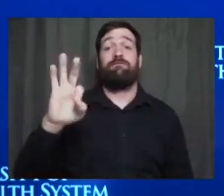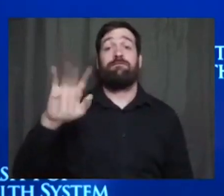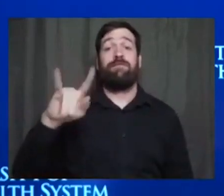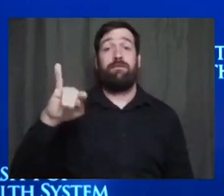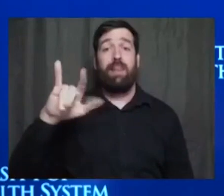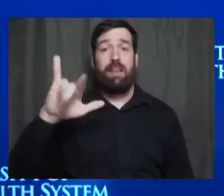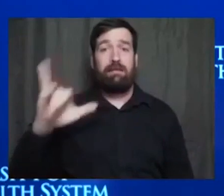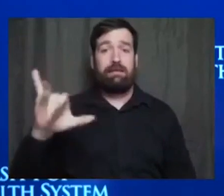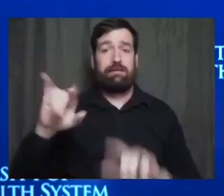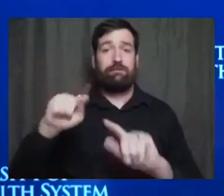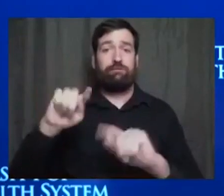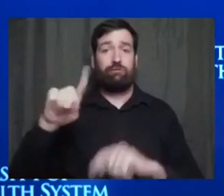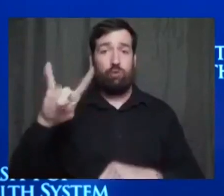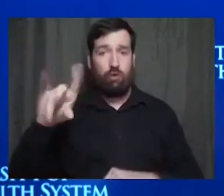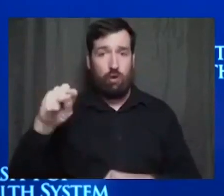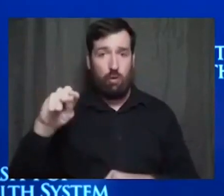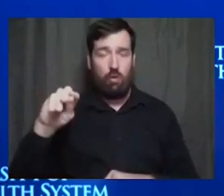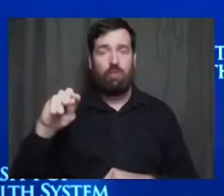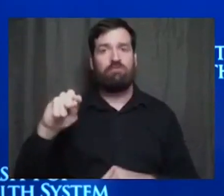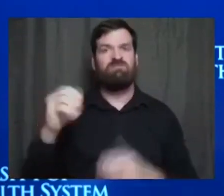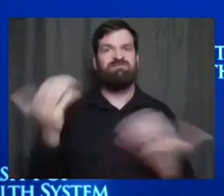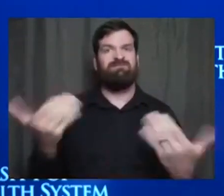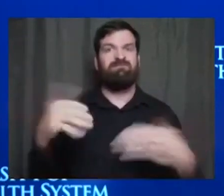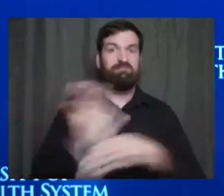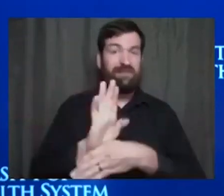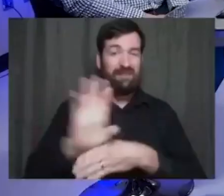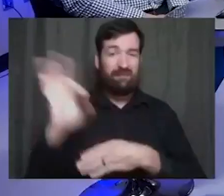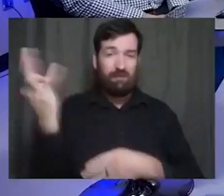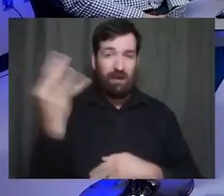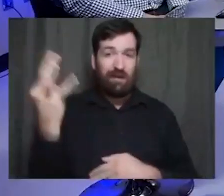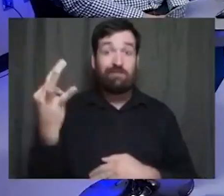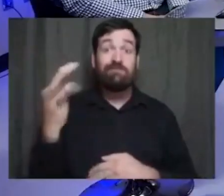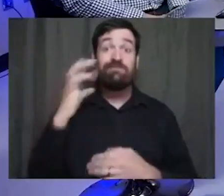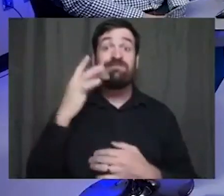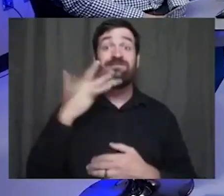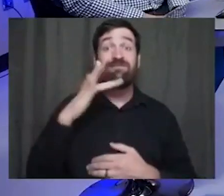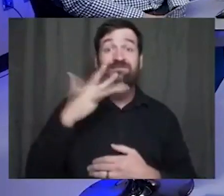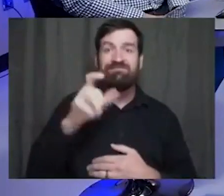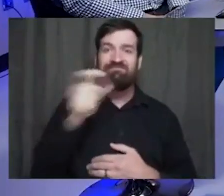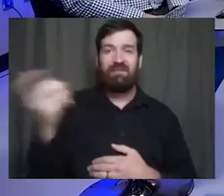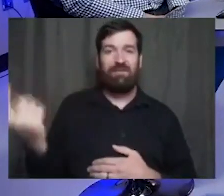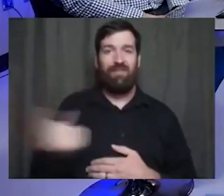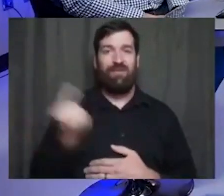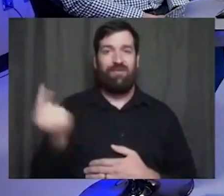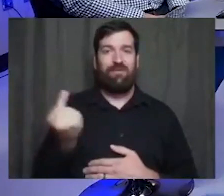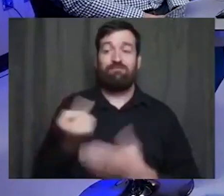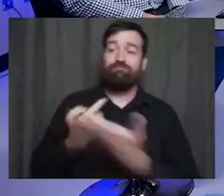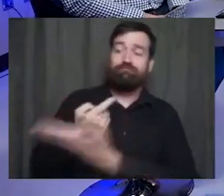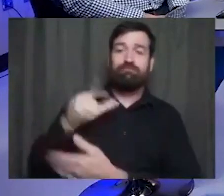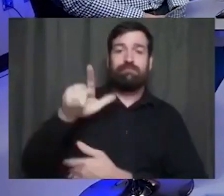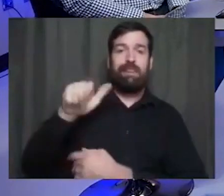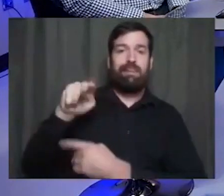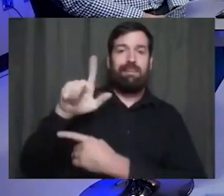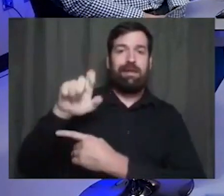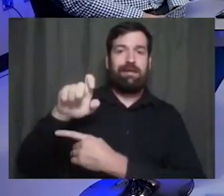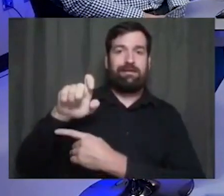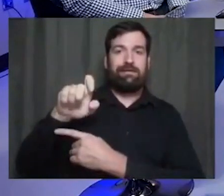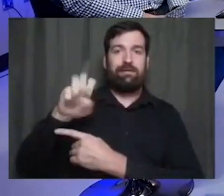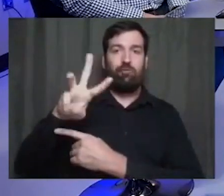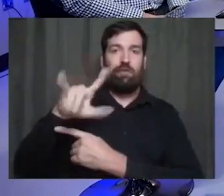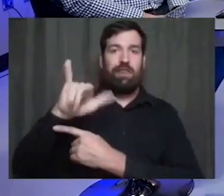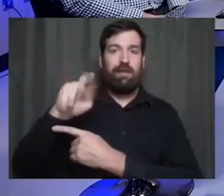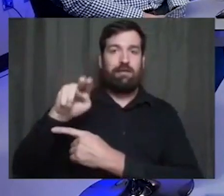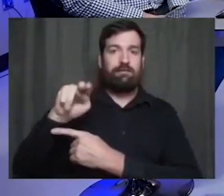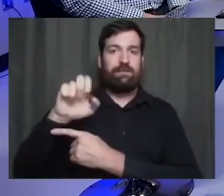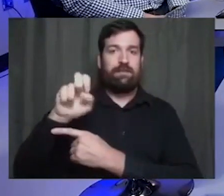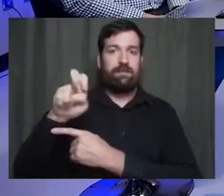morning. Luckily, we aren't alone in studio. To my right, I have Lance Williamson, who is Infection and Control